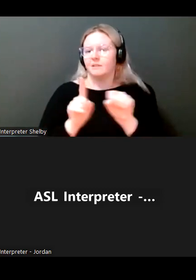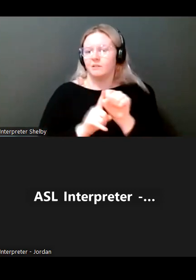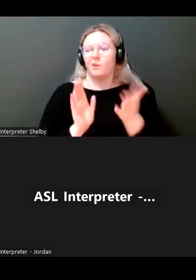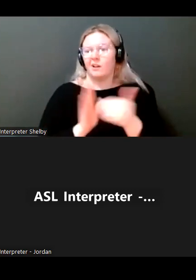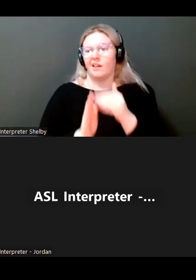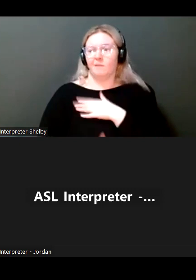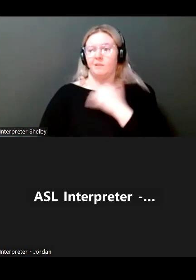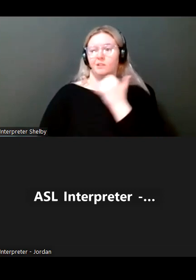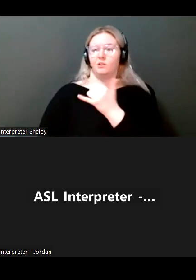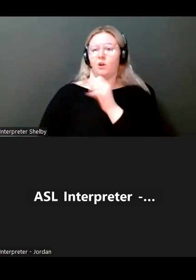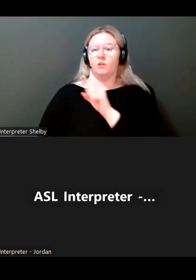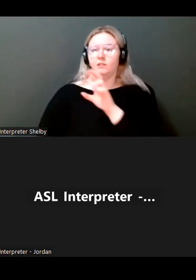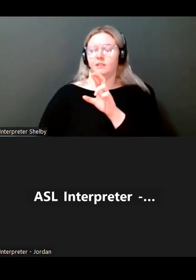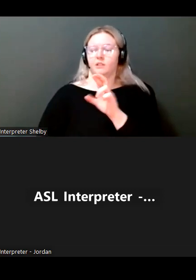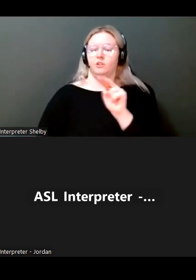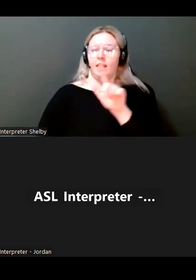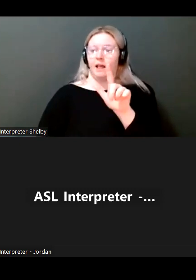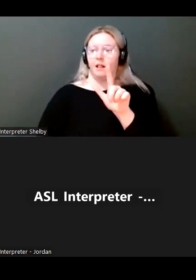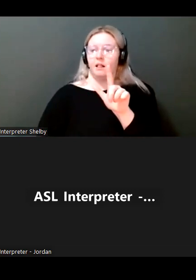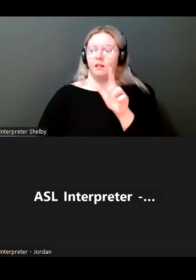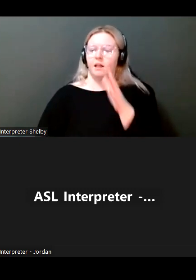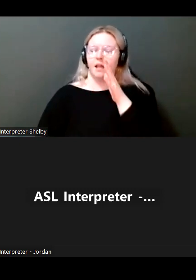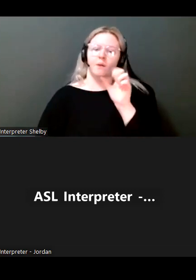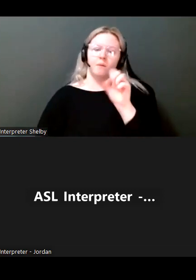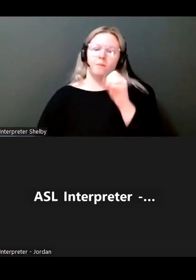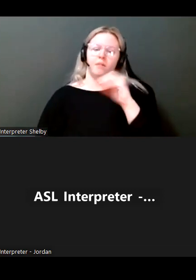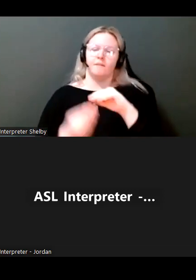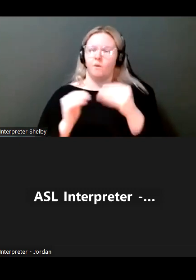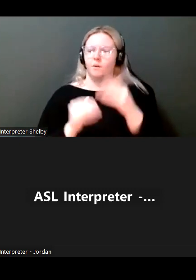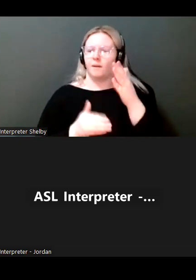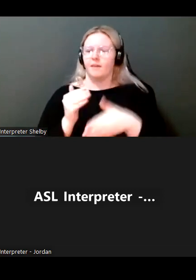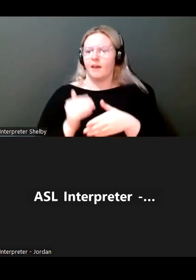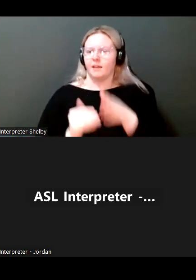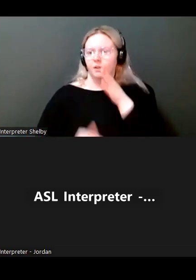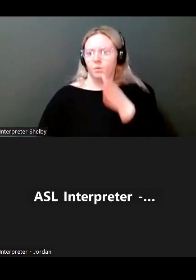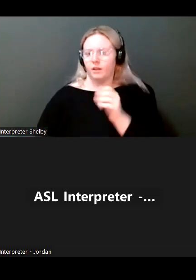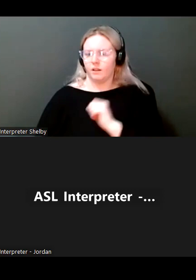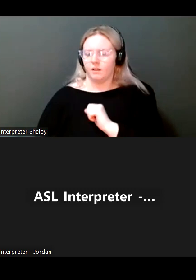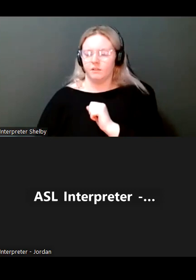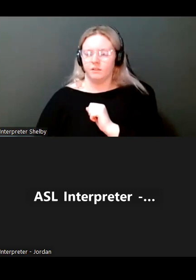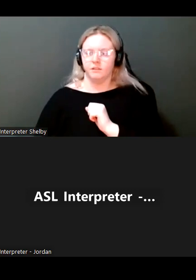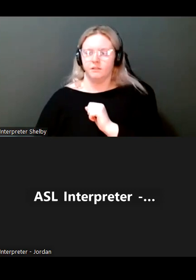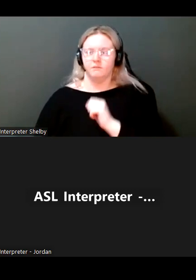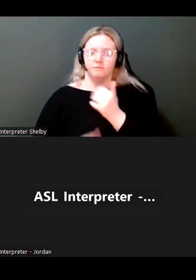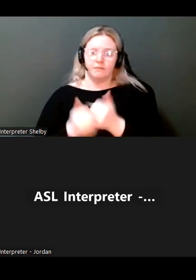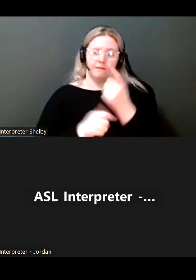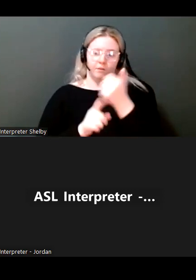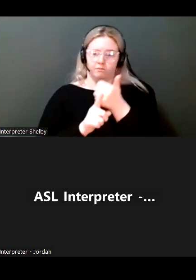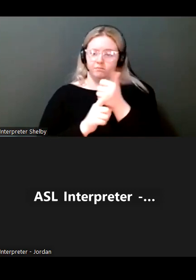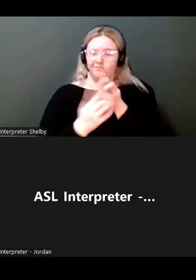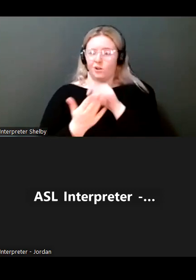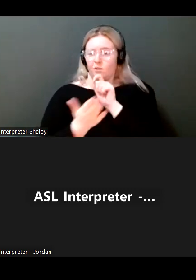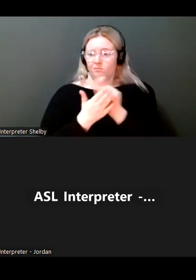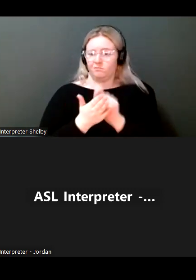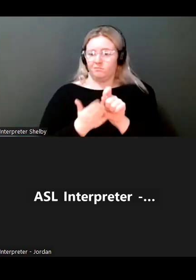Seniors NL, and I will have our number on the screen at the end of the presentation. So everybody can certainly write down that